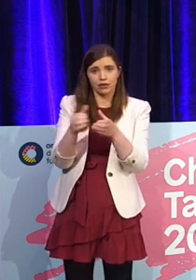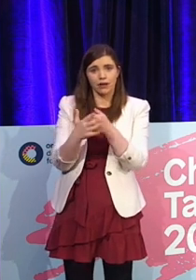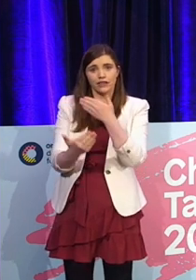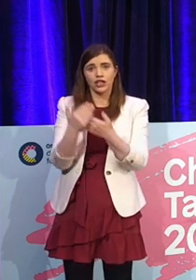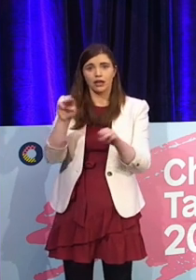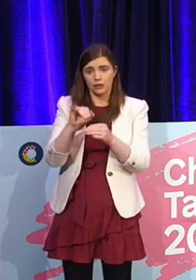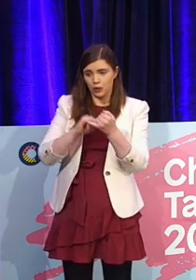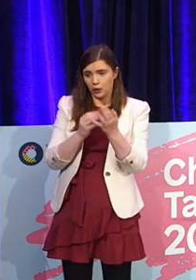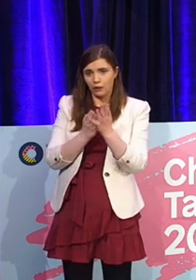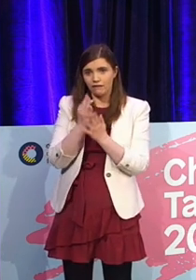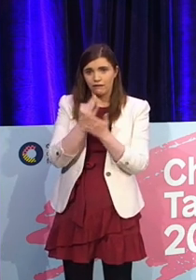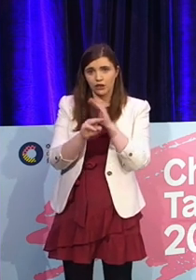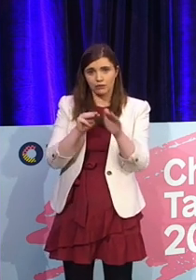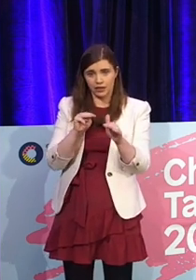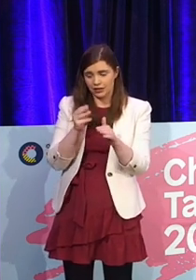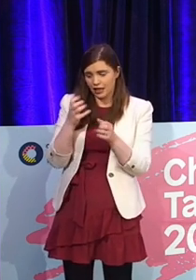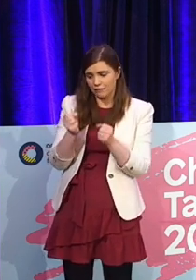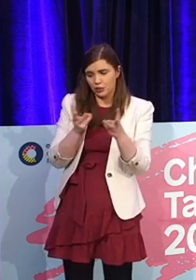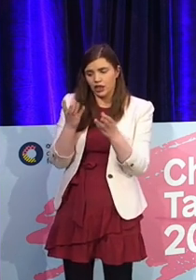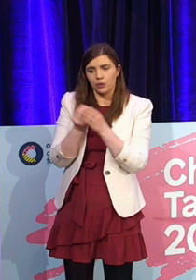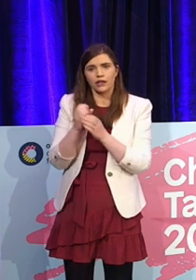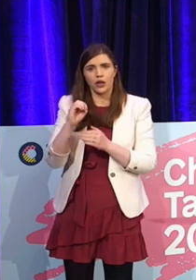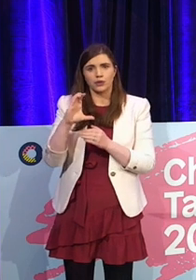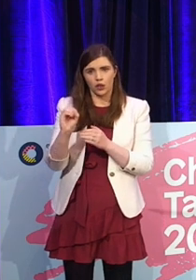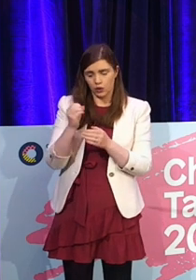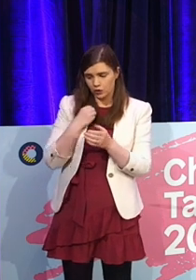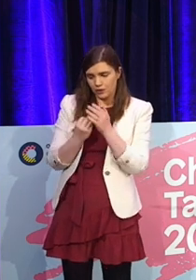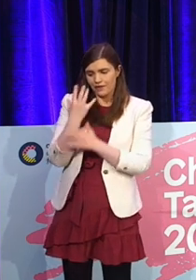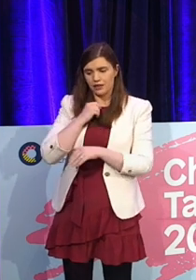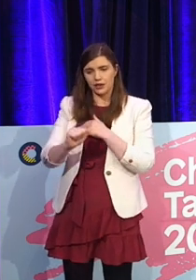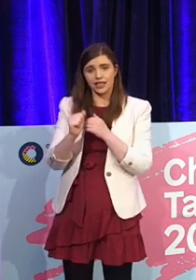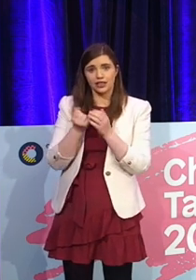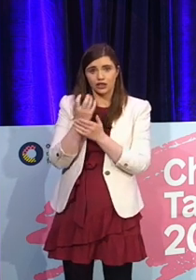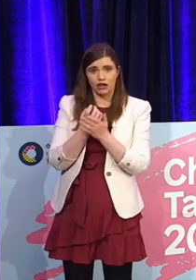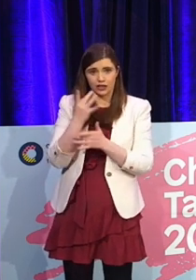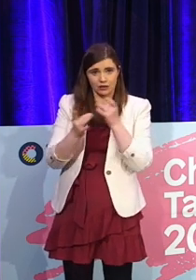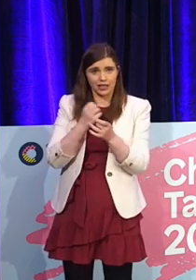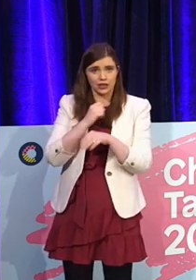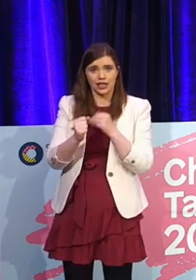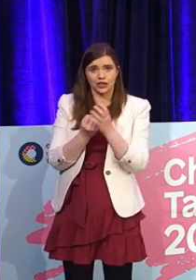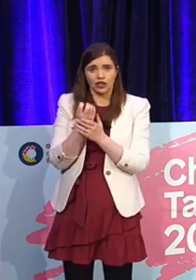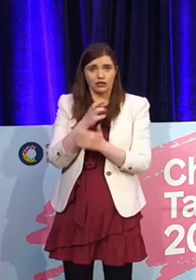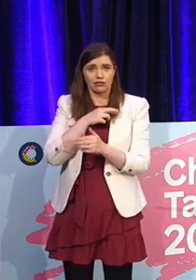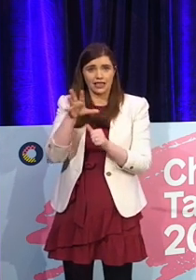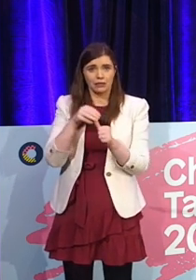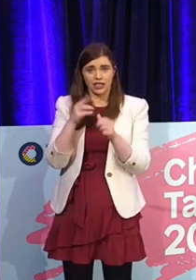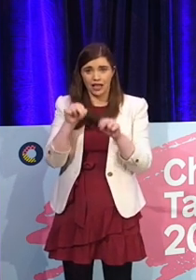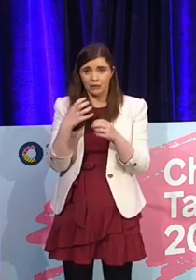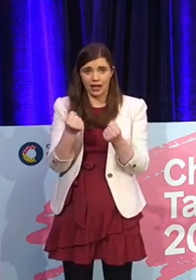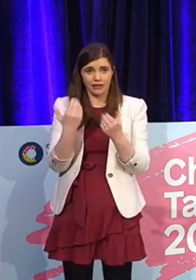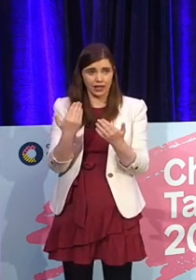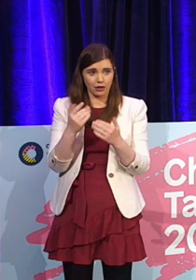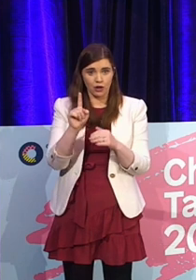few months working with the OCO to develop today's stories into something really, really special. Can we have one more big